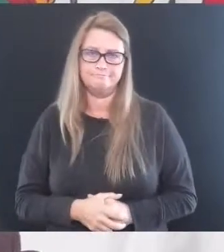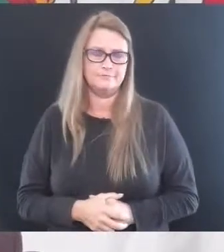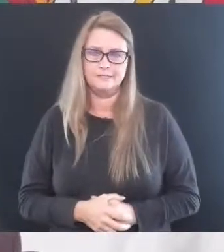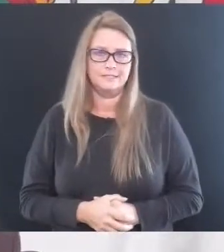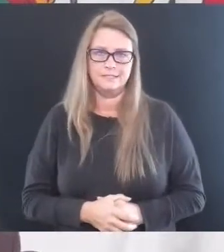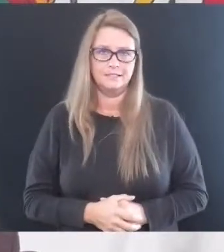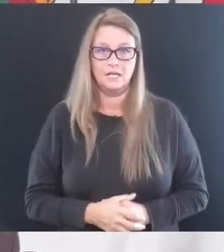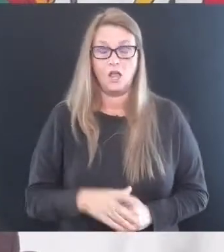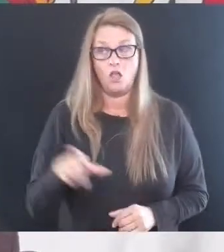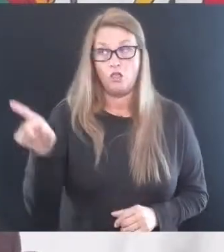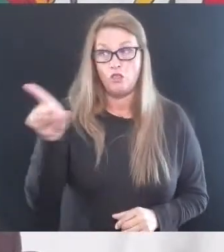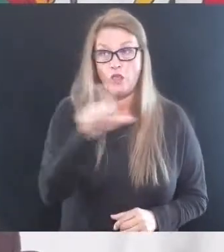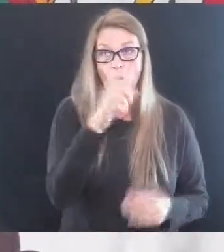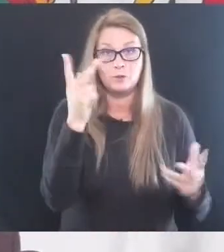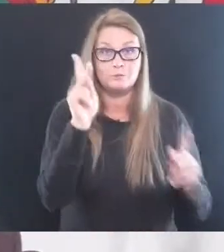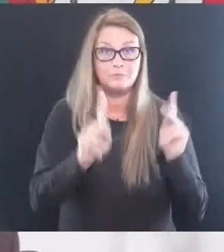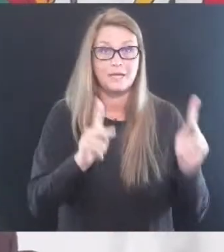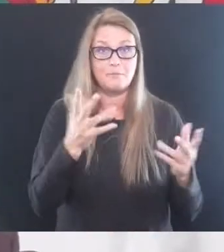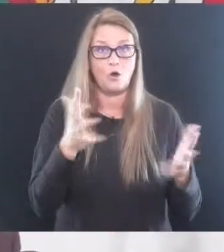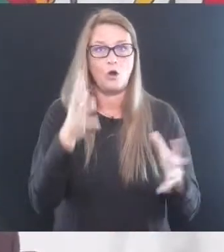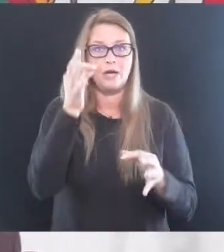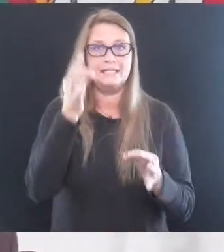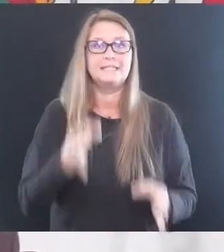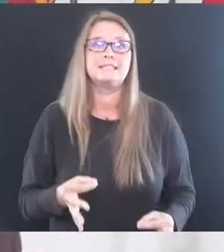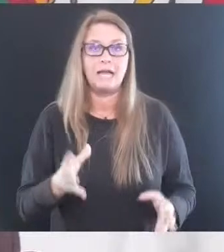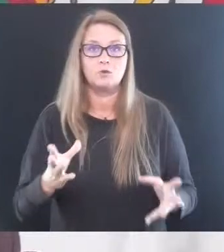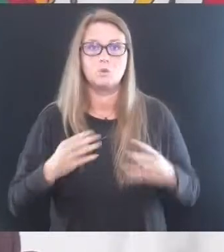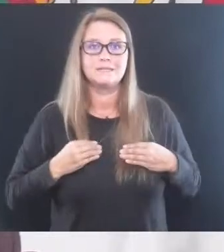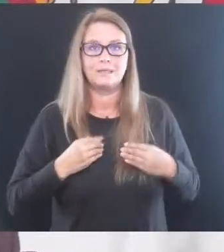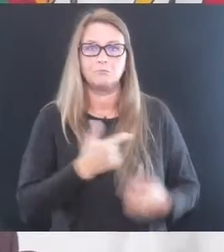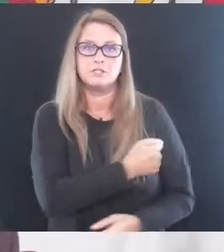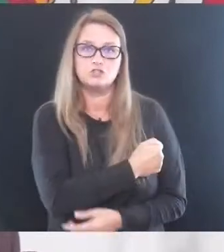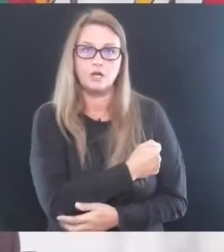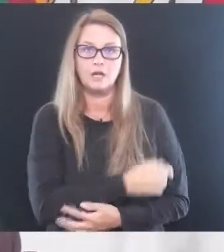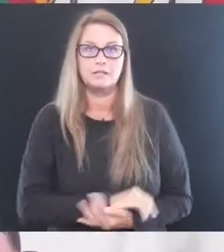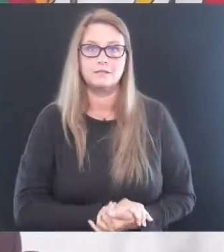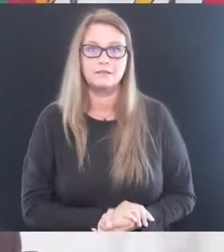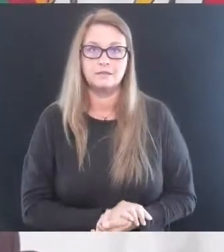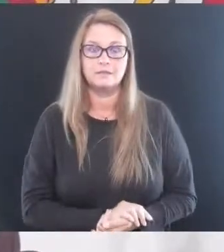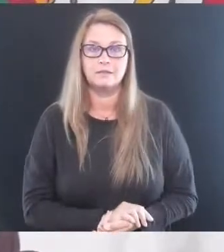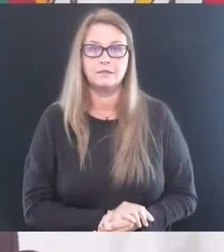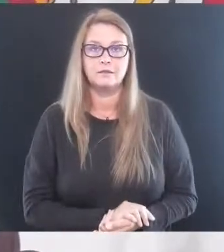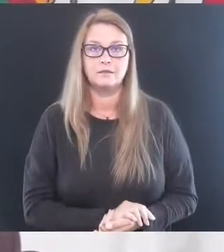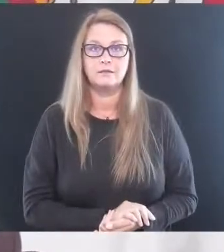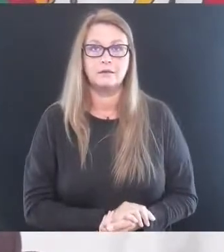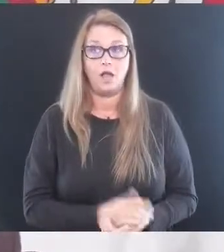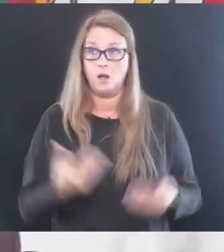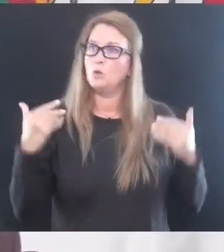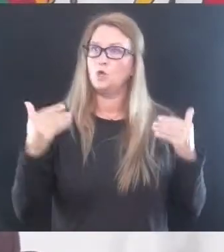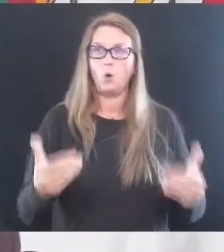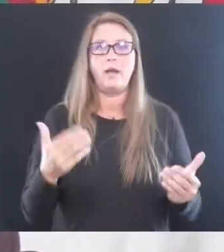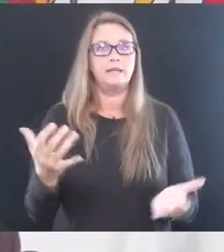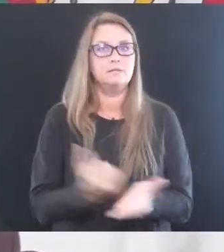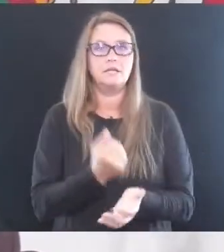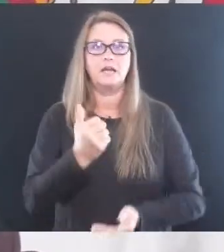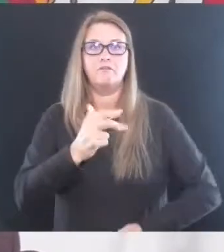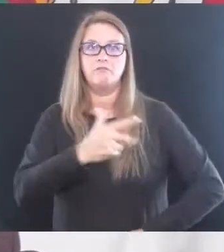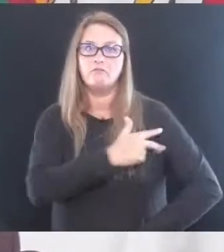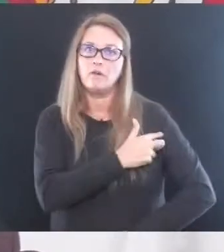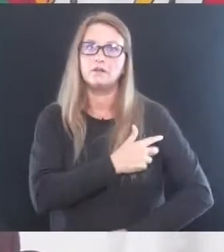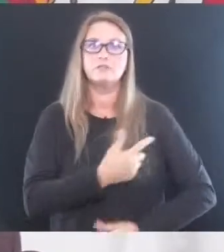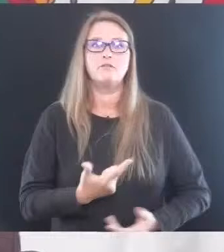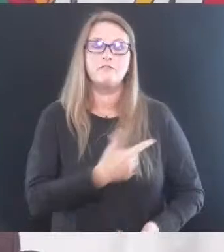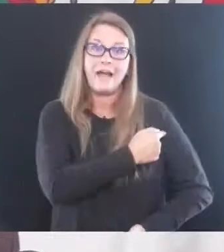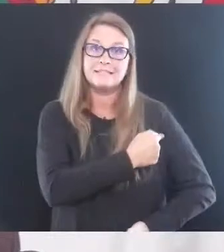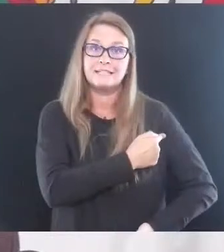think so is those people have already made a decision in their life. They've already decided, I'm going to get vaccinated. And by